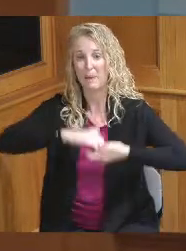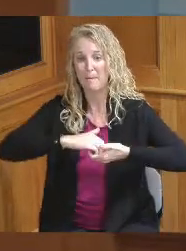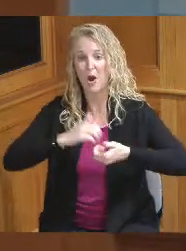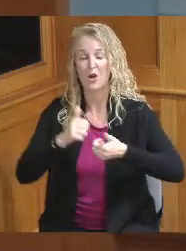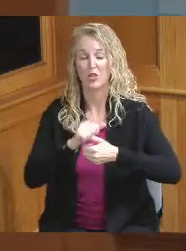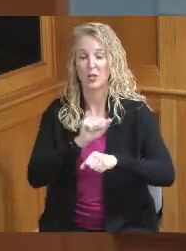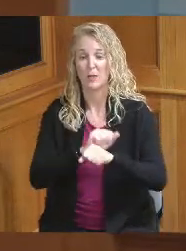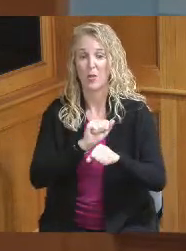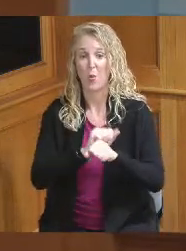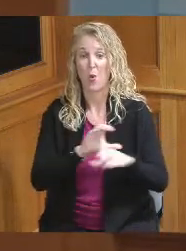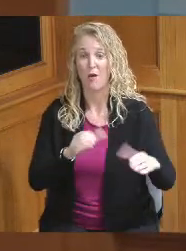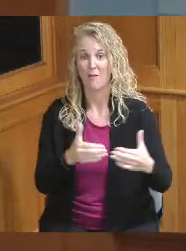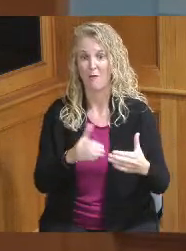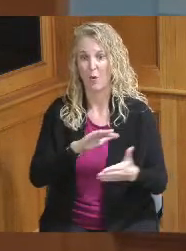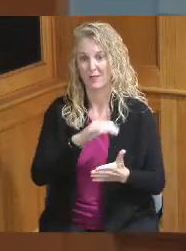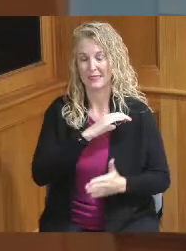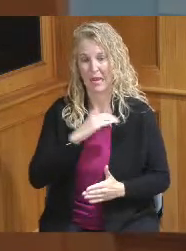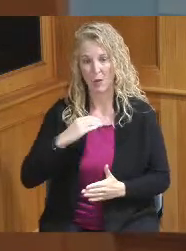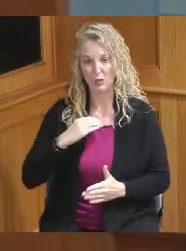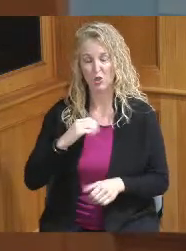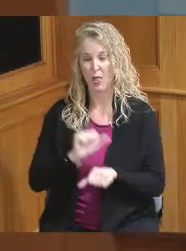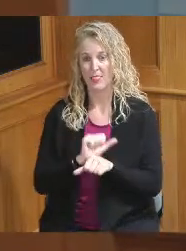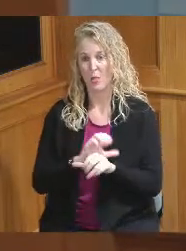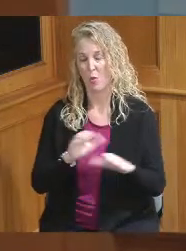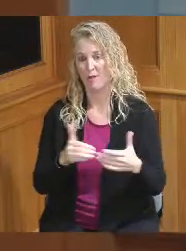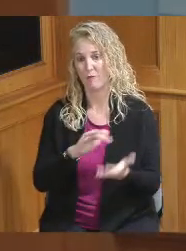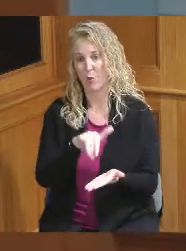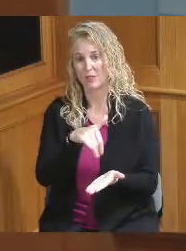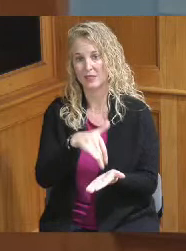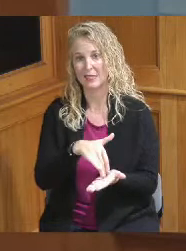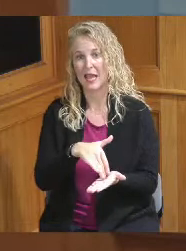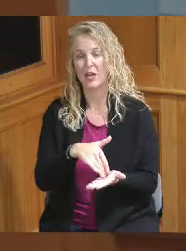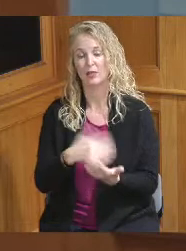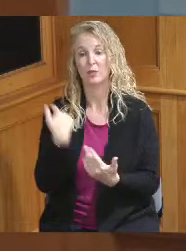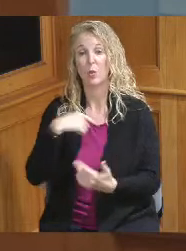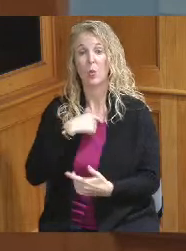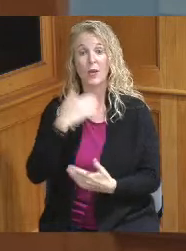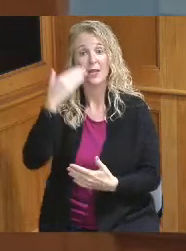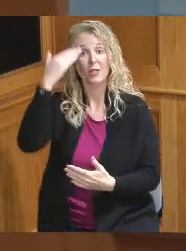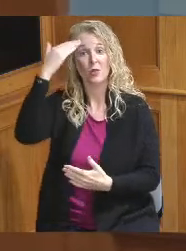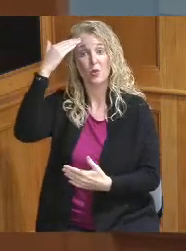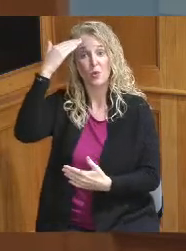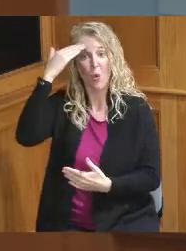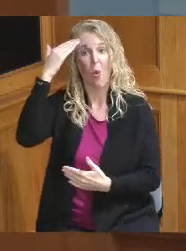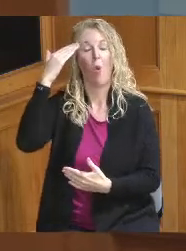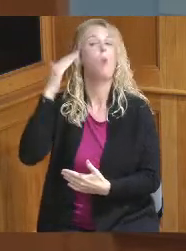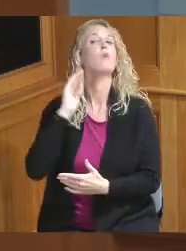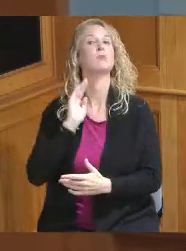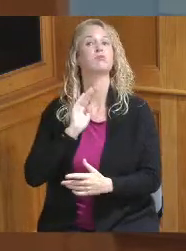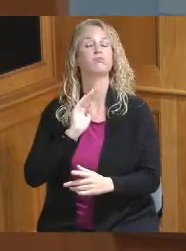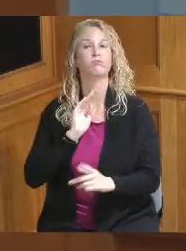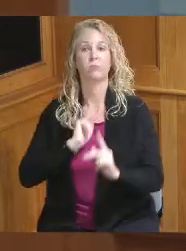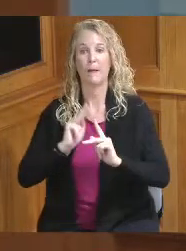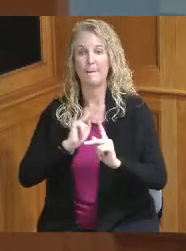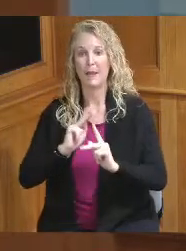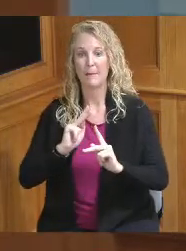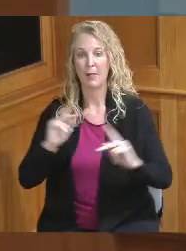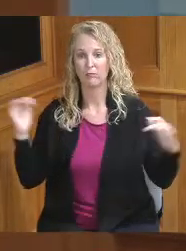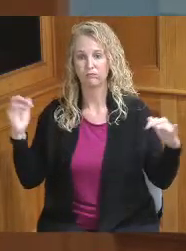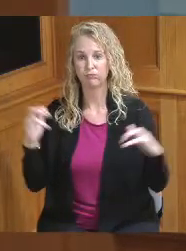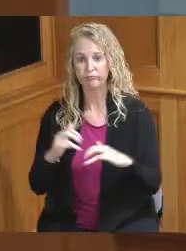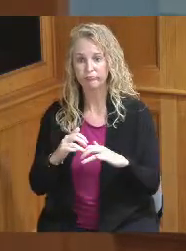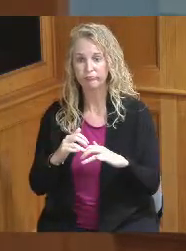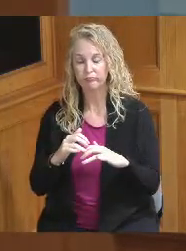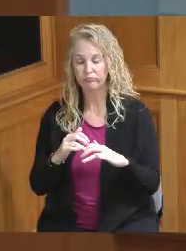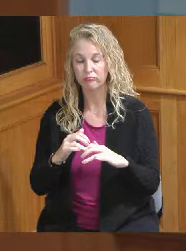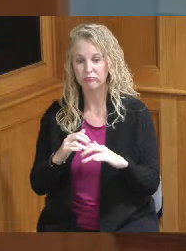Workforce Council, the Workforce Innovation Center. And at two higher levels, we know that immigrants are driving population growth in Hamilton County across the region.